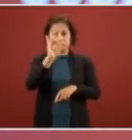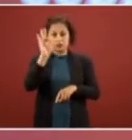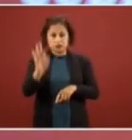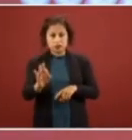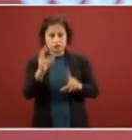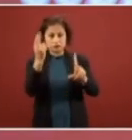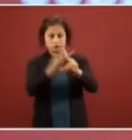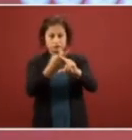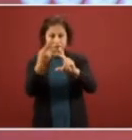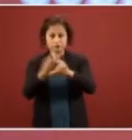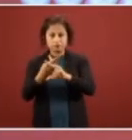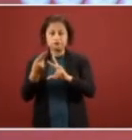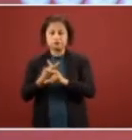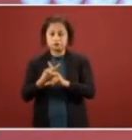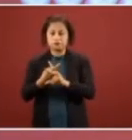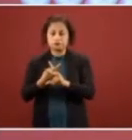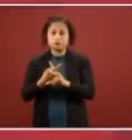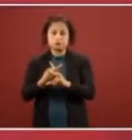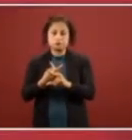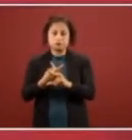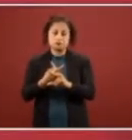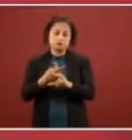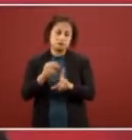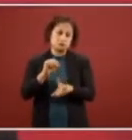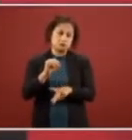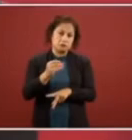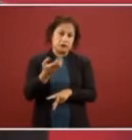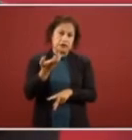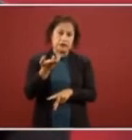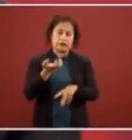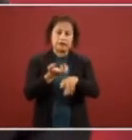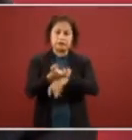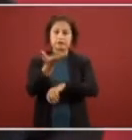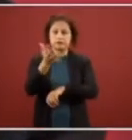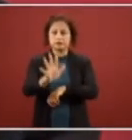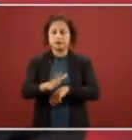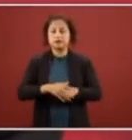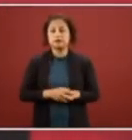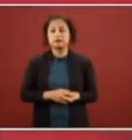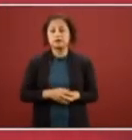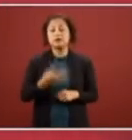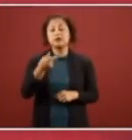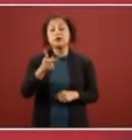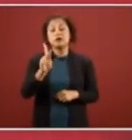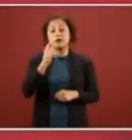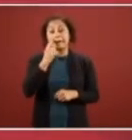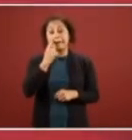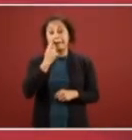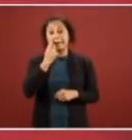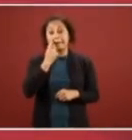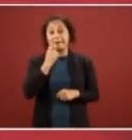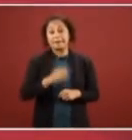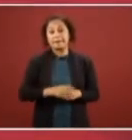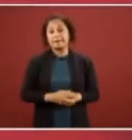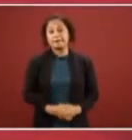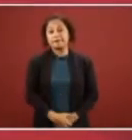homicides. Hay veces and there are times que